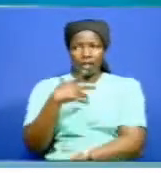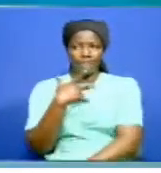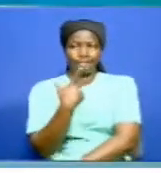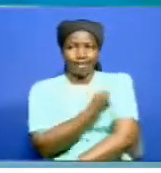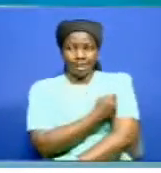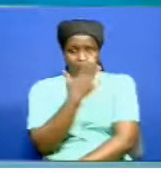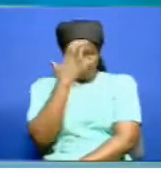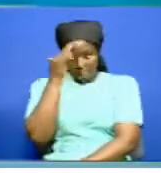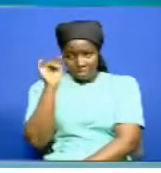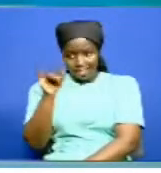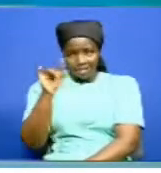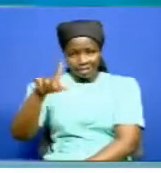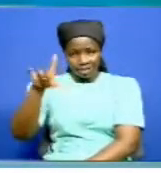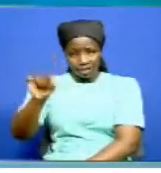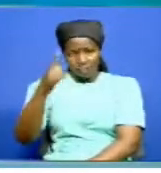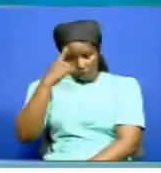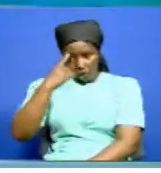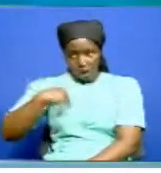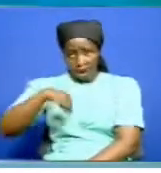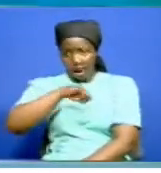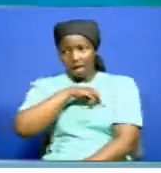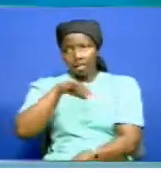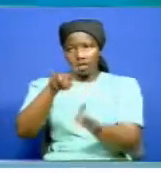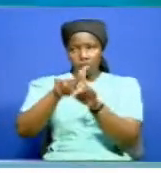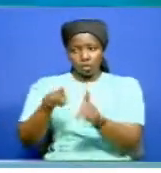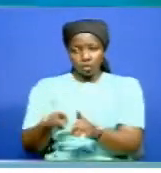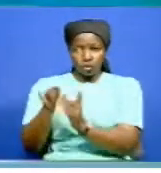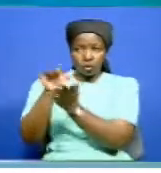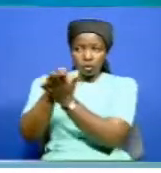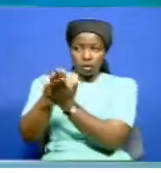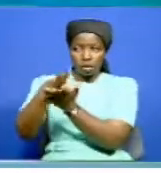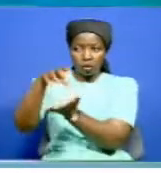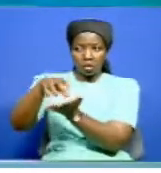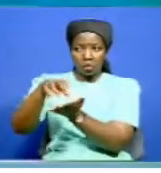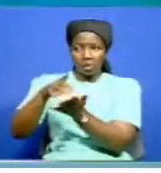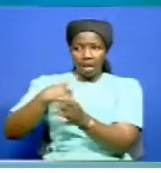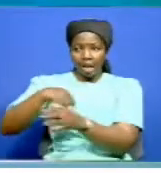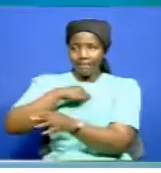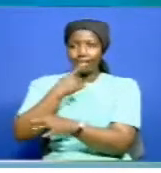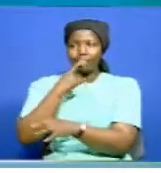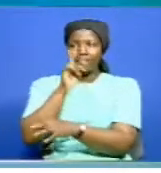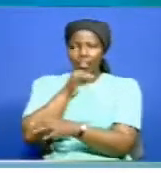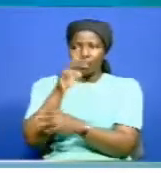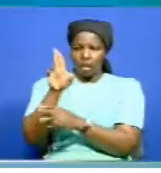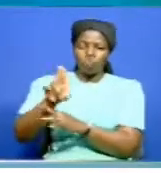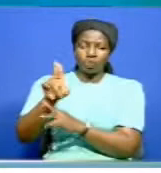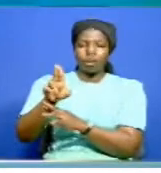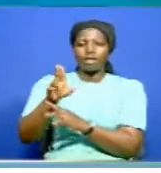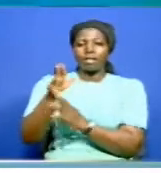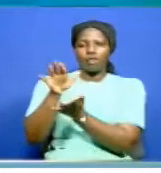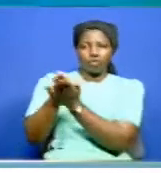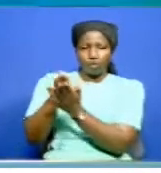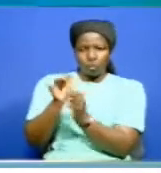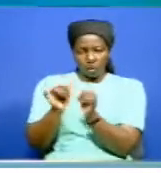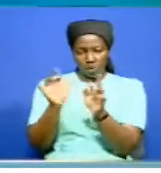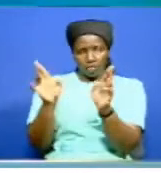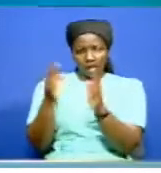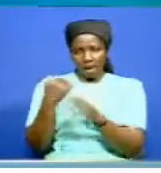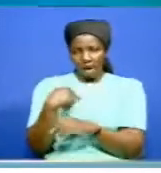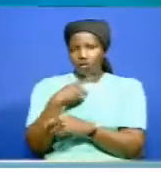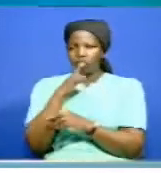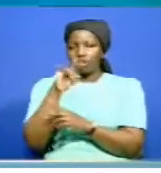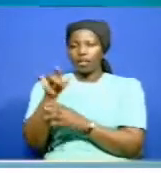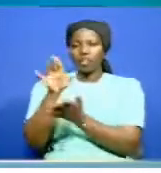is pocket-friendly for us, and the storage conditions. As we had said, we're using the existing infrastructure, and therefore these vaccines can